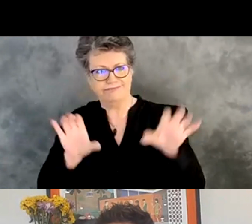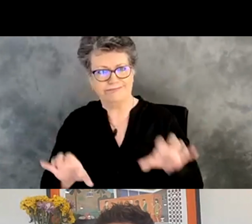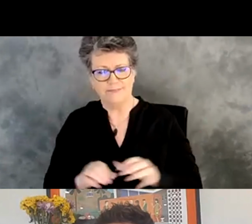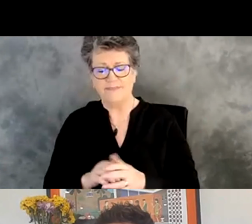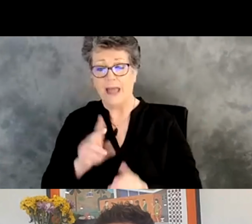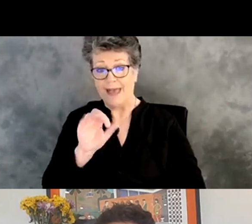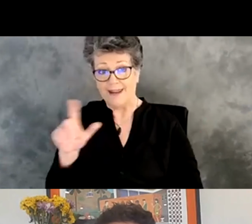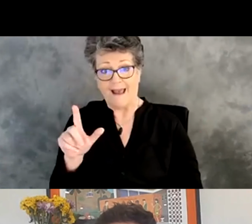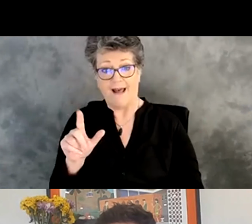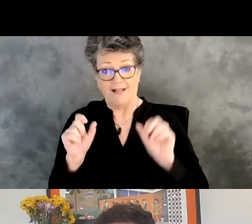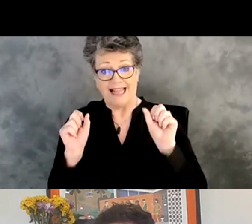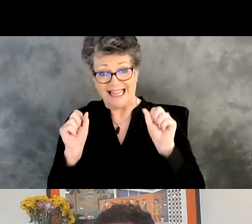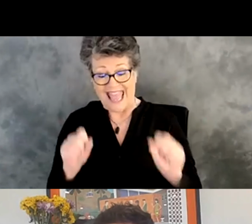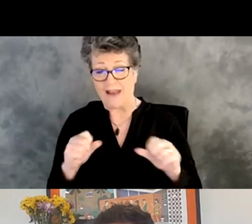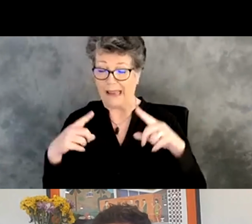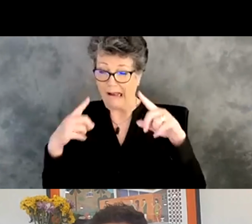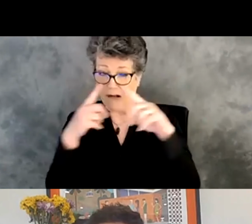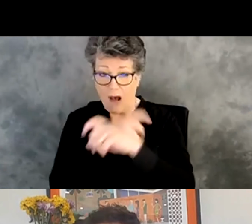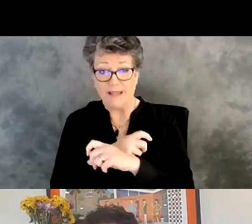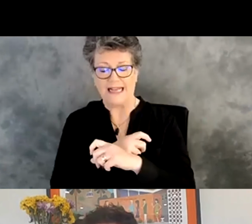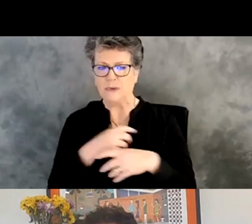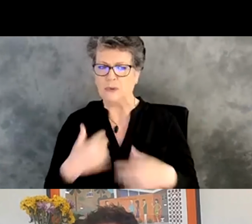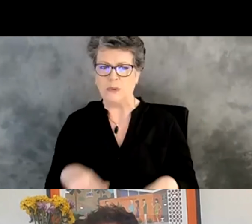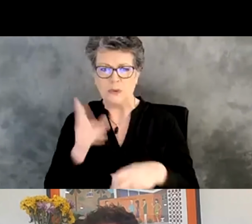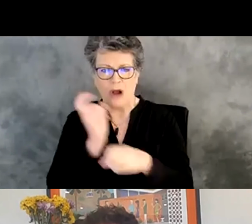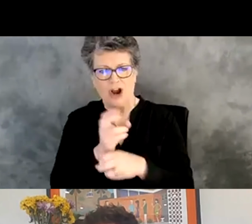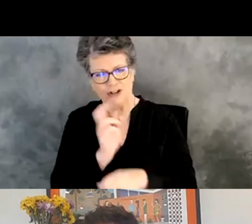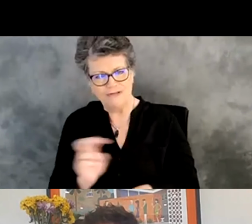Medi-Cal can be complex to not navigate itself.